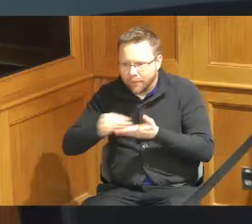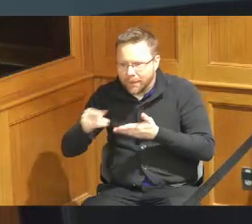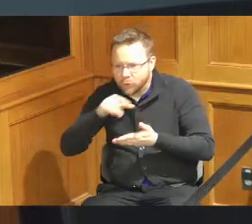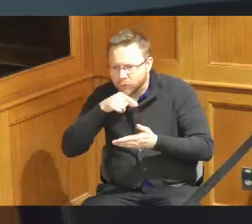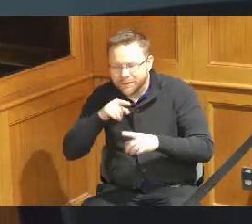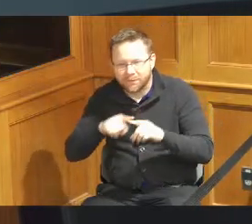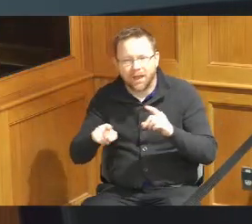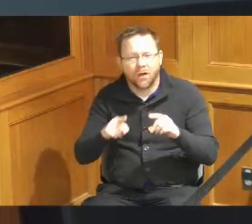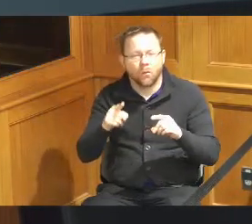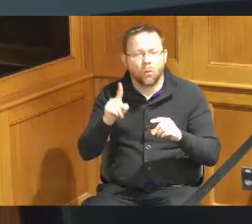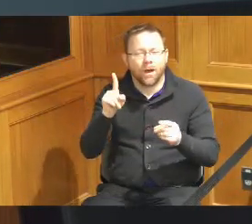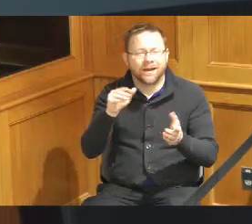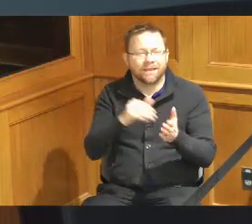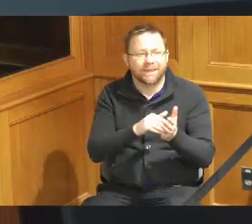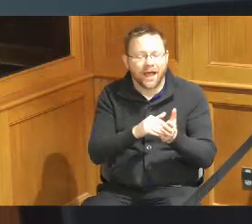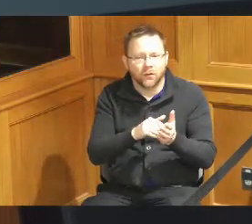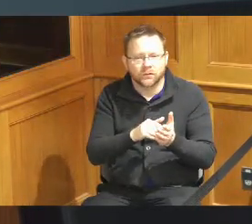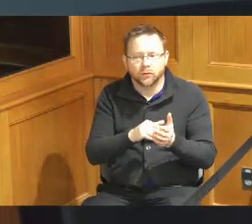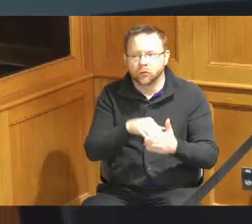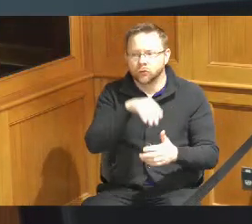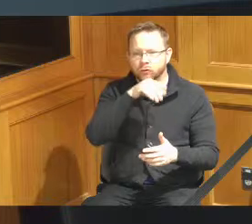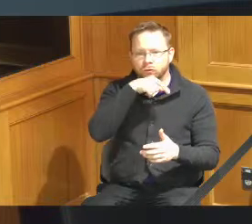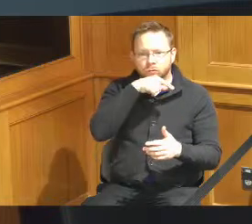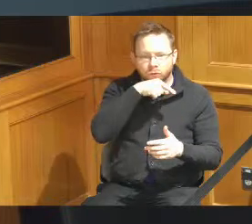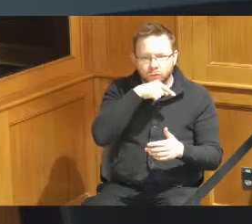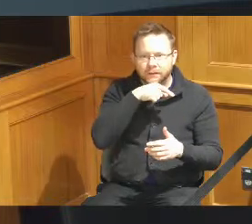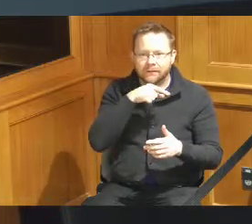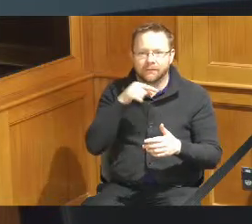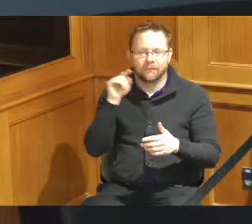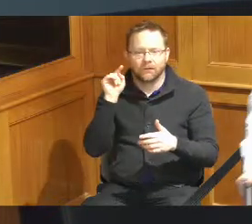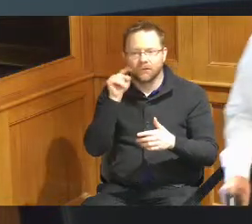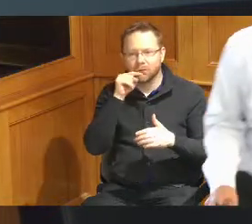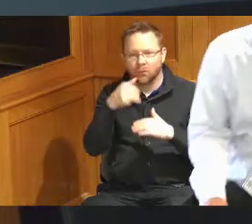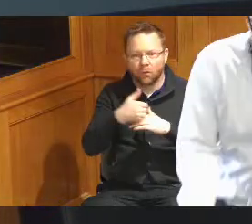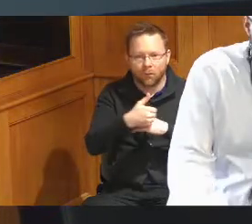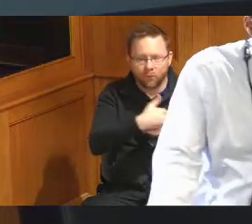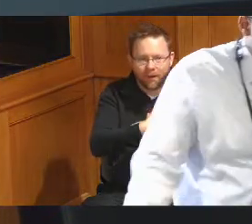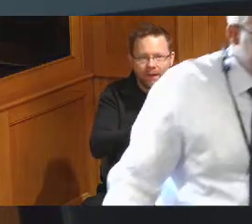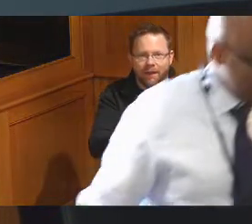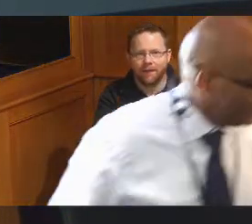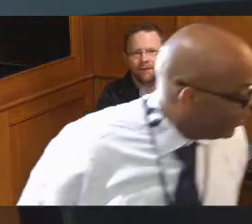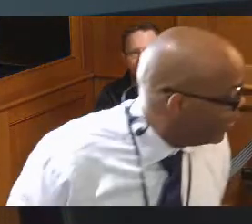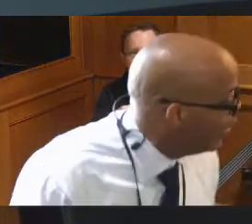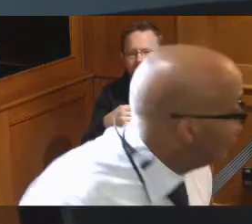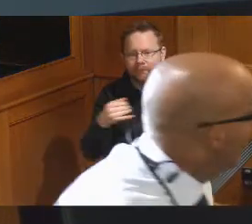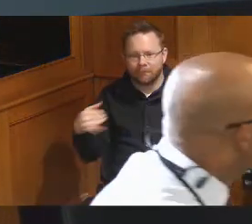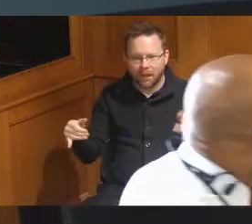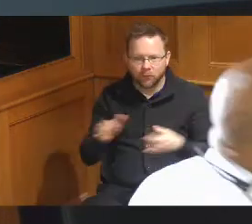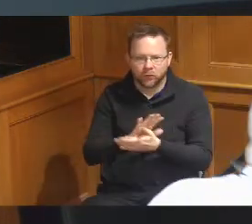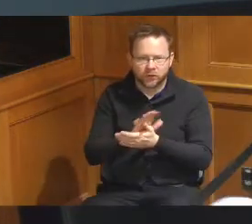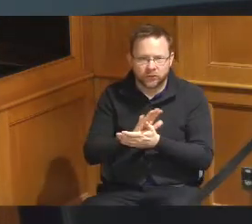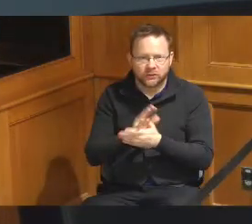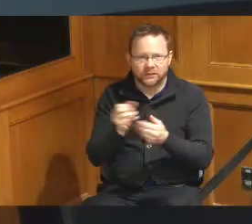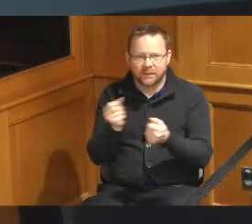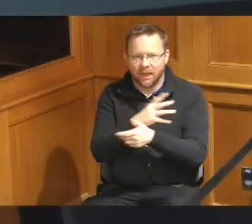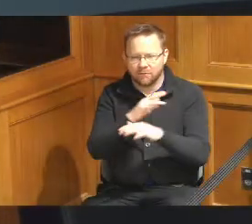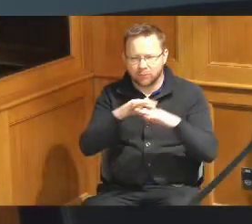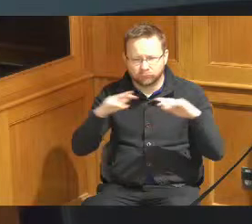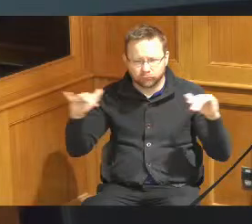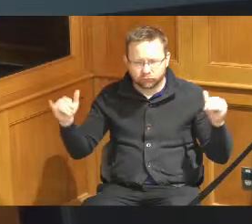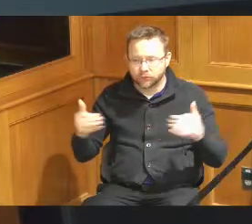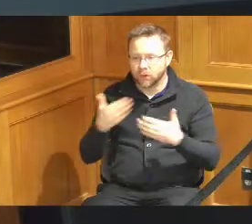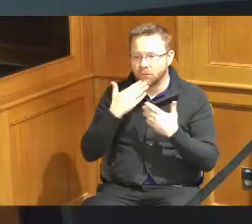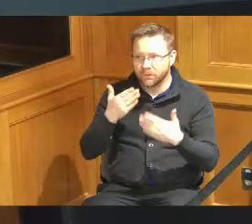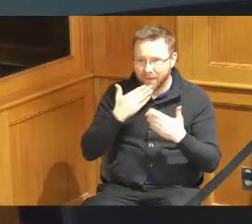But 1,000, and you got everything from the turkey to the cornbread to the macaroni and cheese. And I just want to thank you for that and